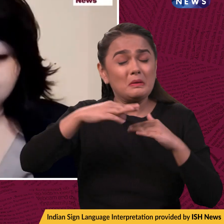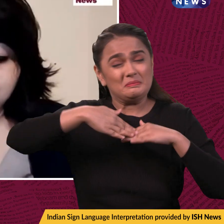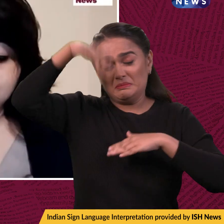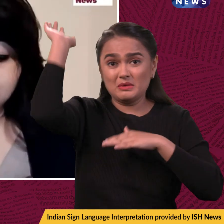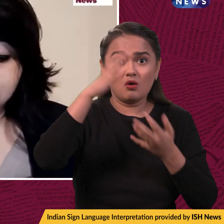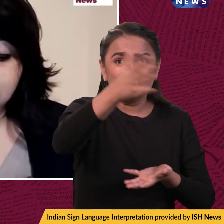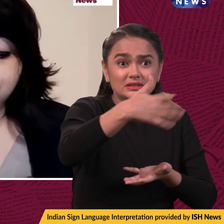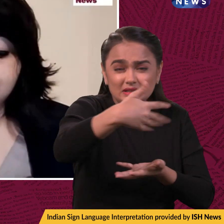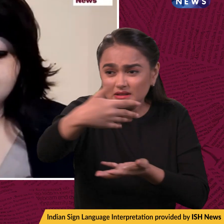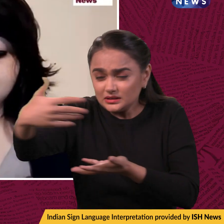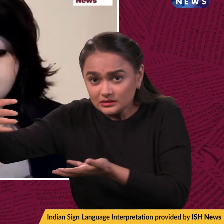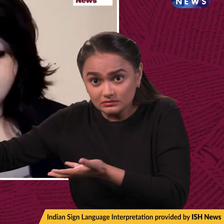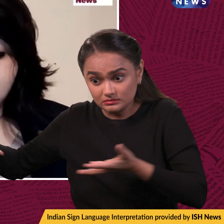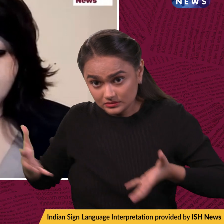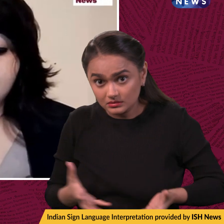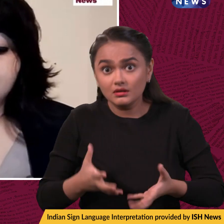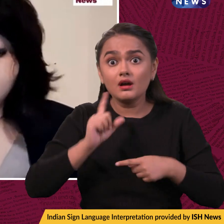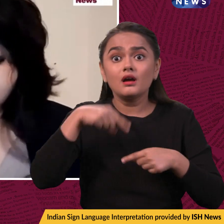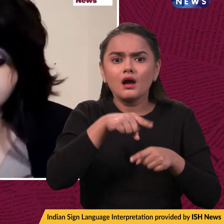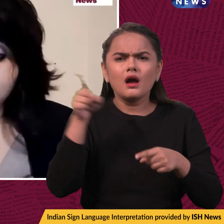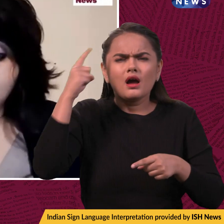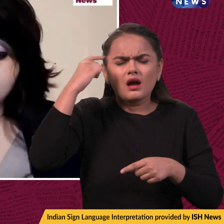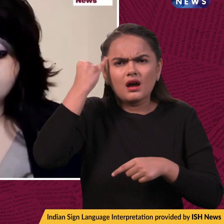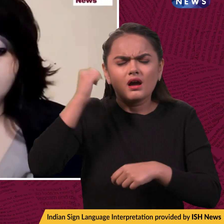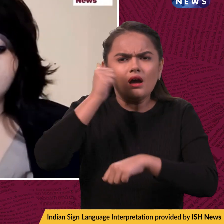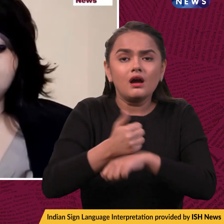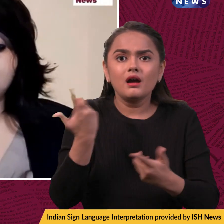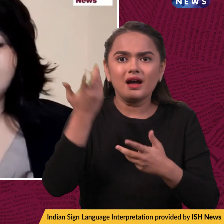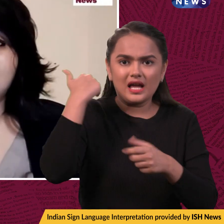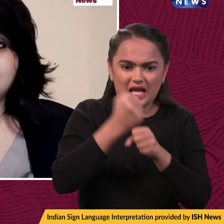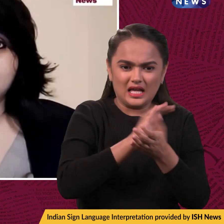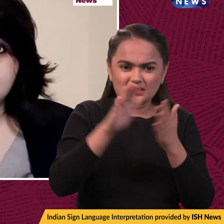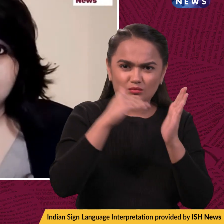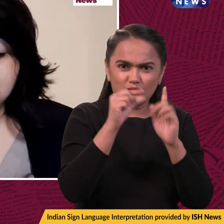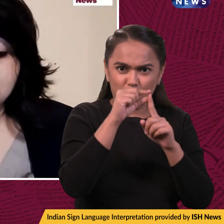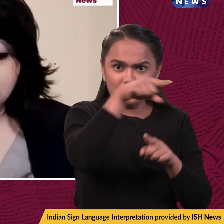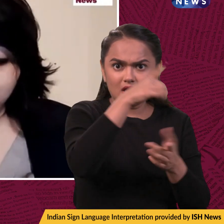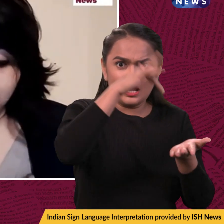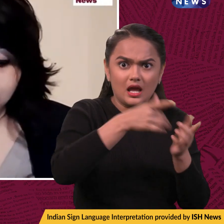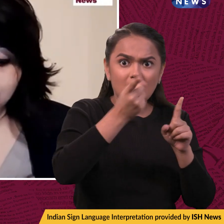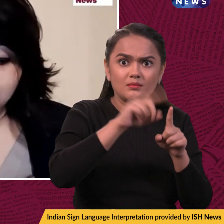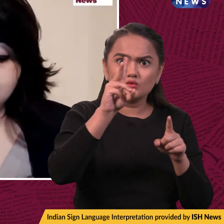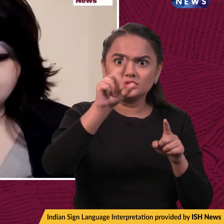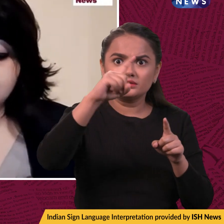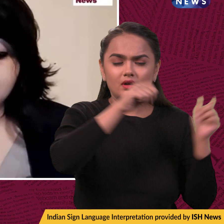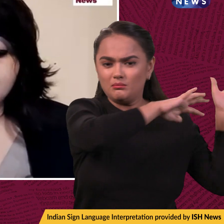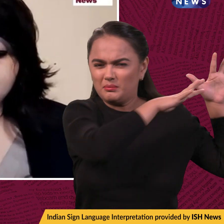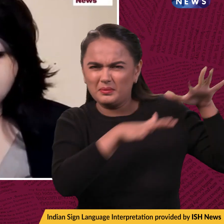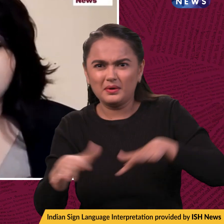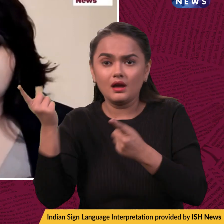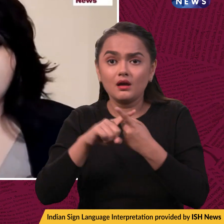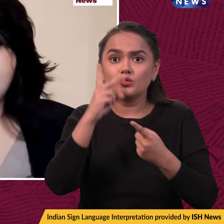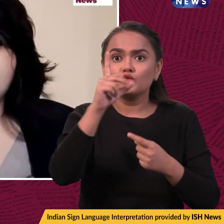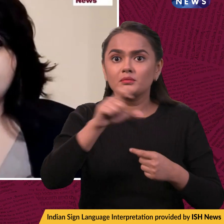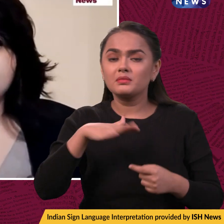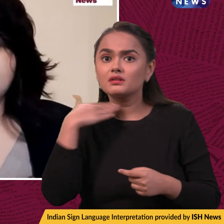the inspiration, they say, for the initiative came after the collapse of the Ghazipur landfill site in 2017, which killed 2